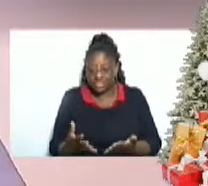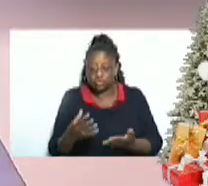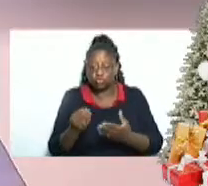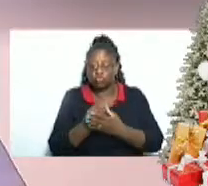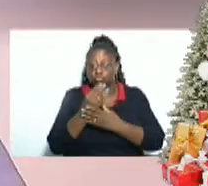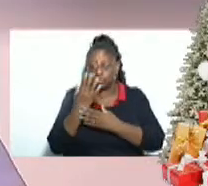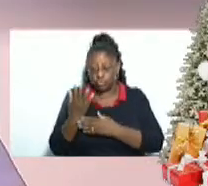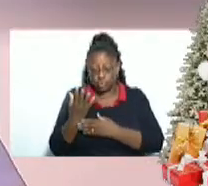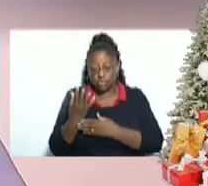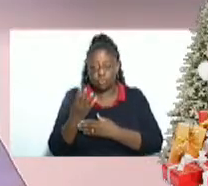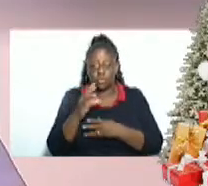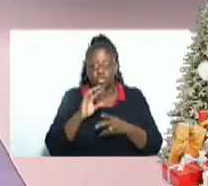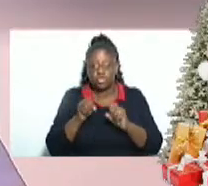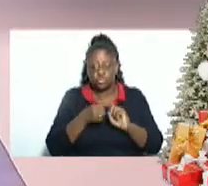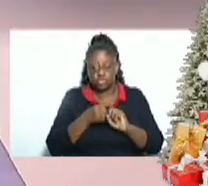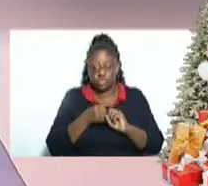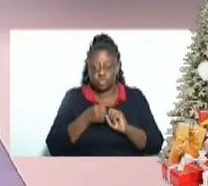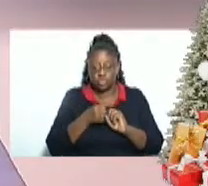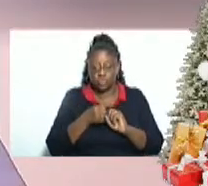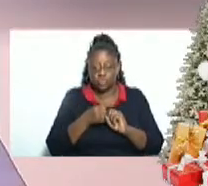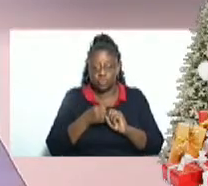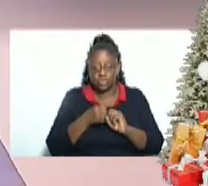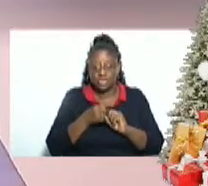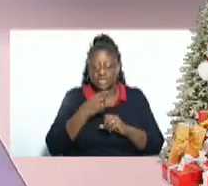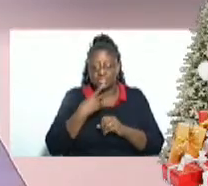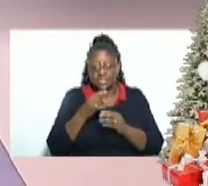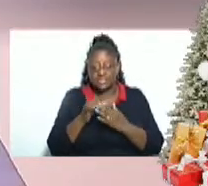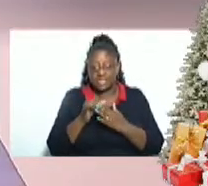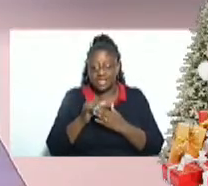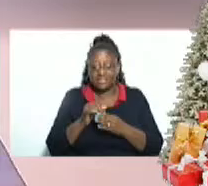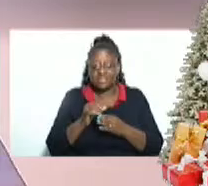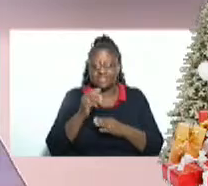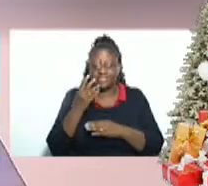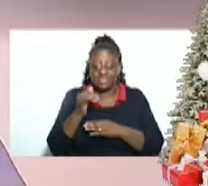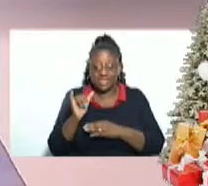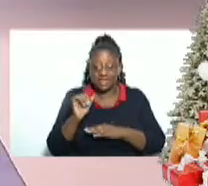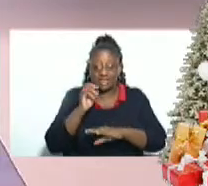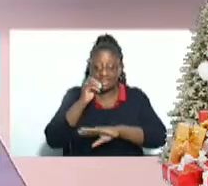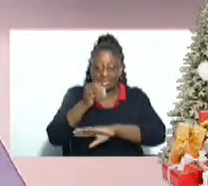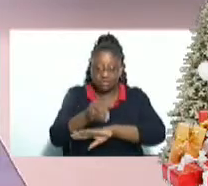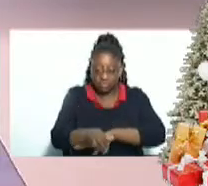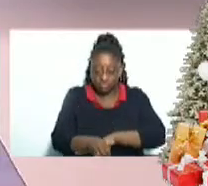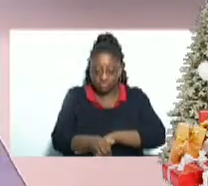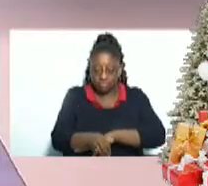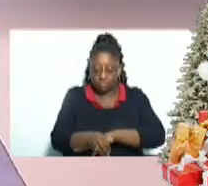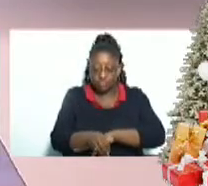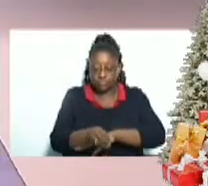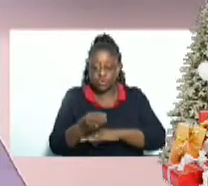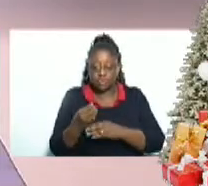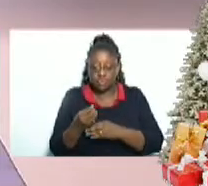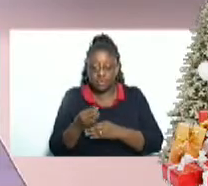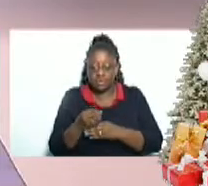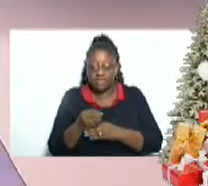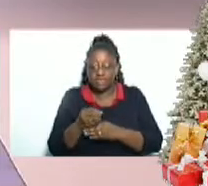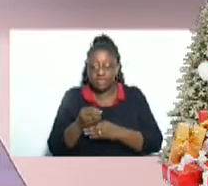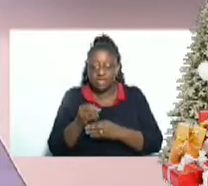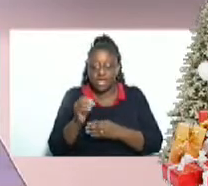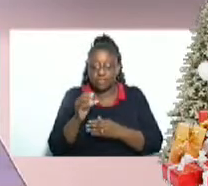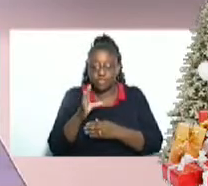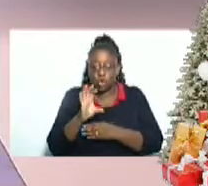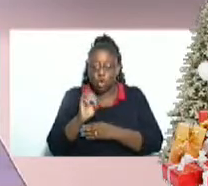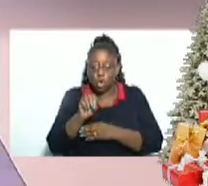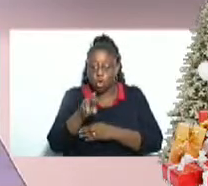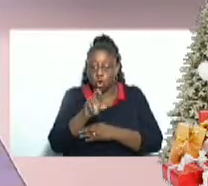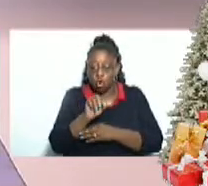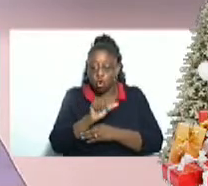of fishing activities to deeper waters, and overkill of protected populations. Thirdly, security